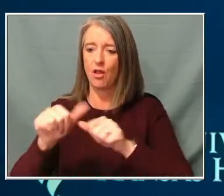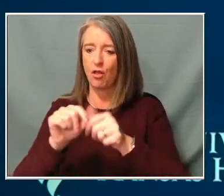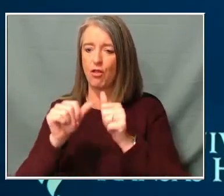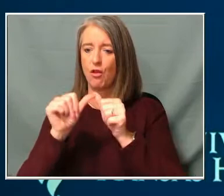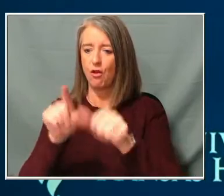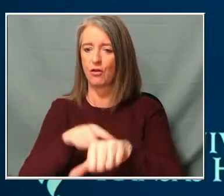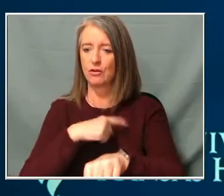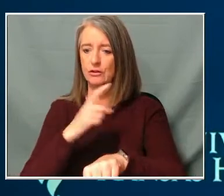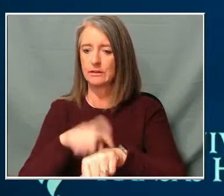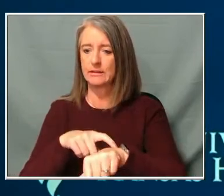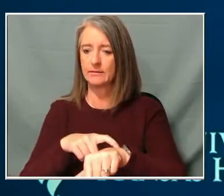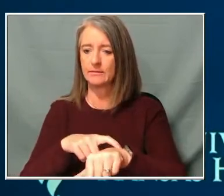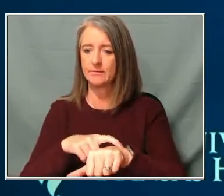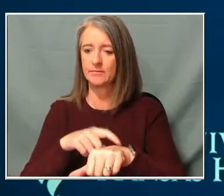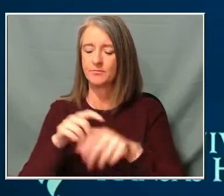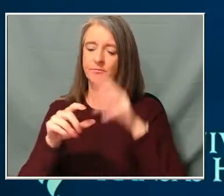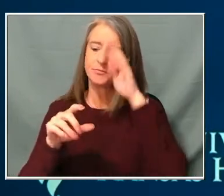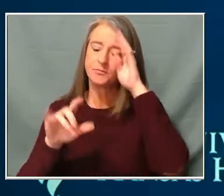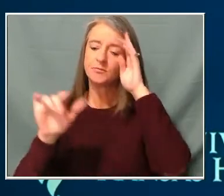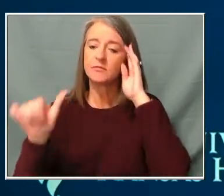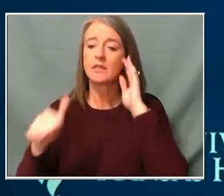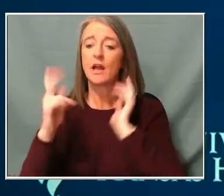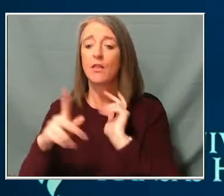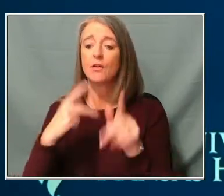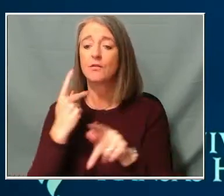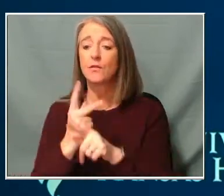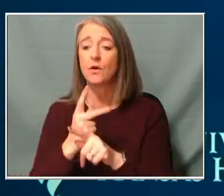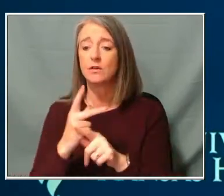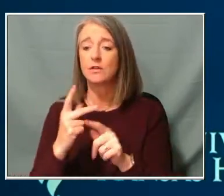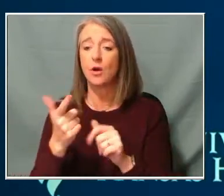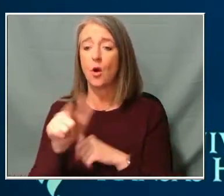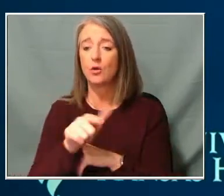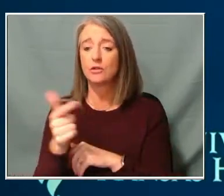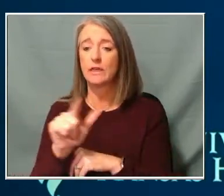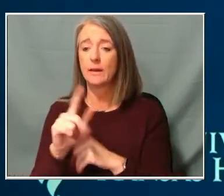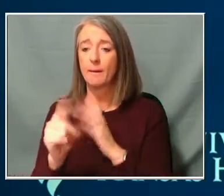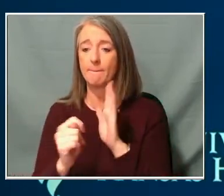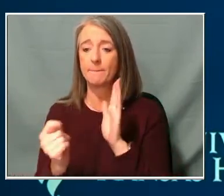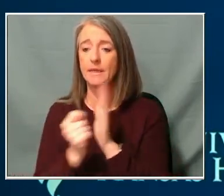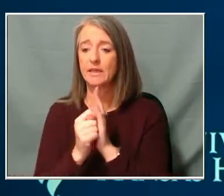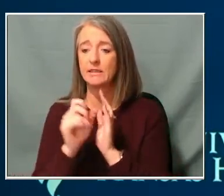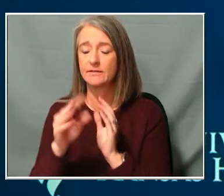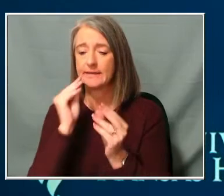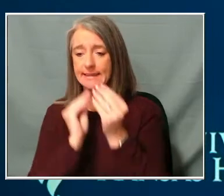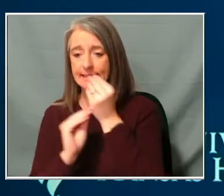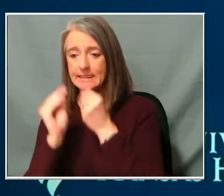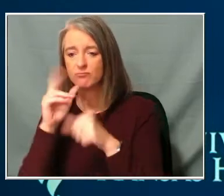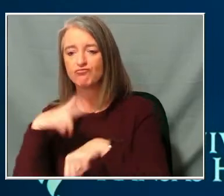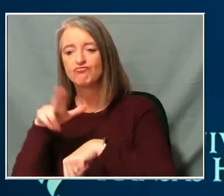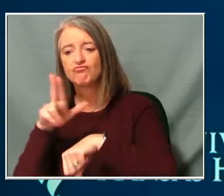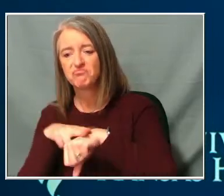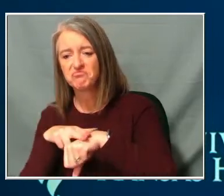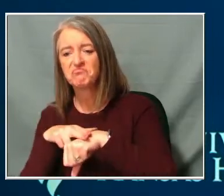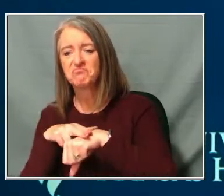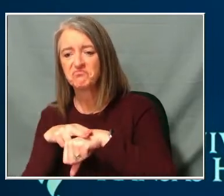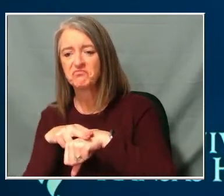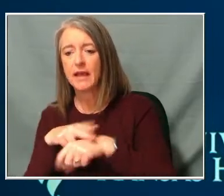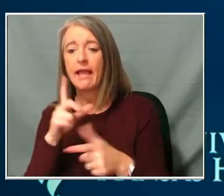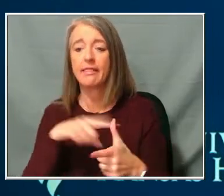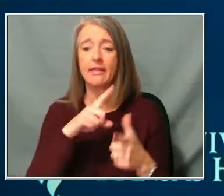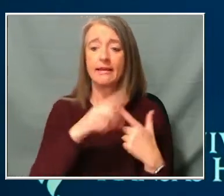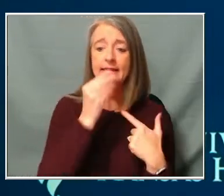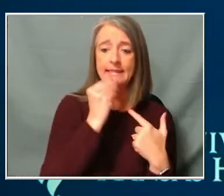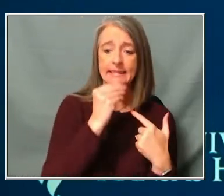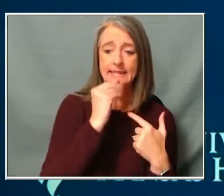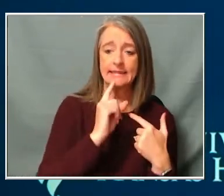energy restriction is another form where you alternate between periods of eating like you normally would eat and eating a